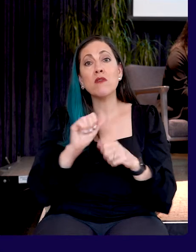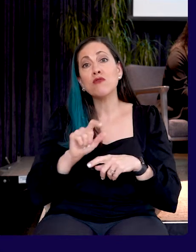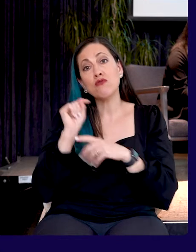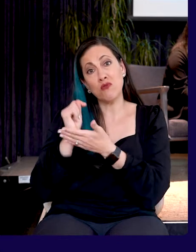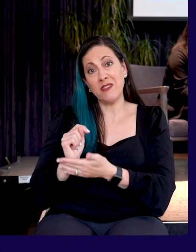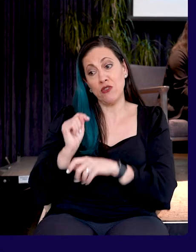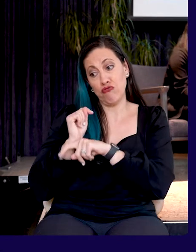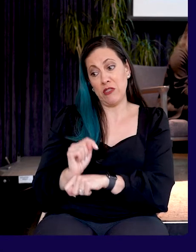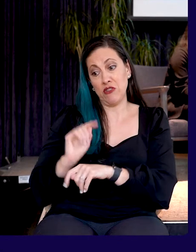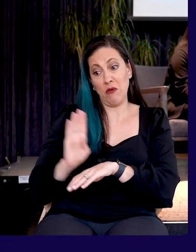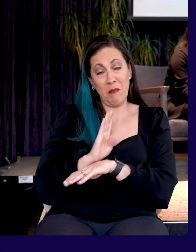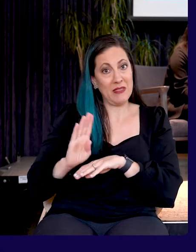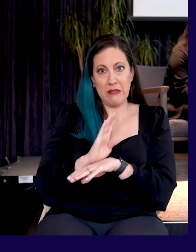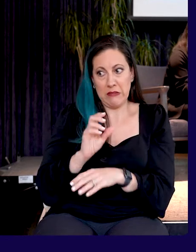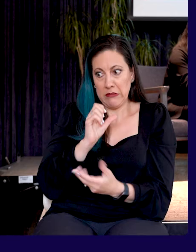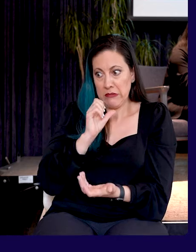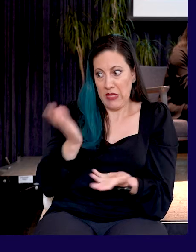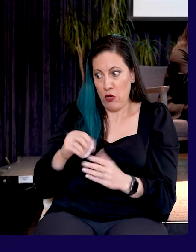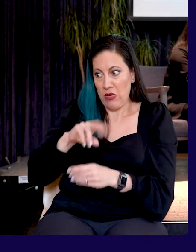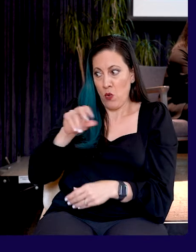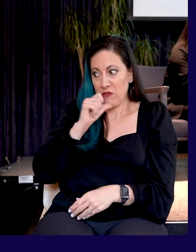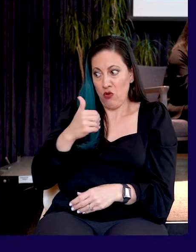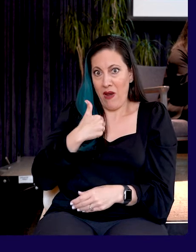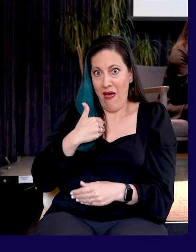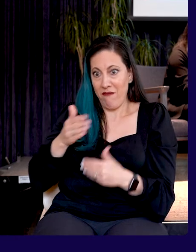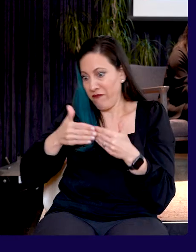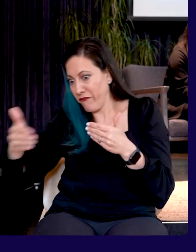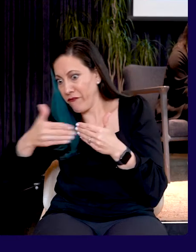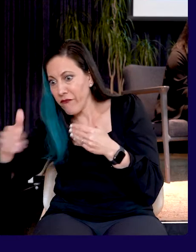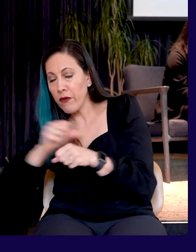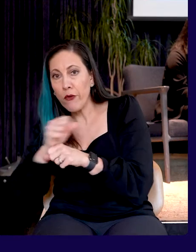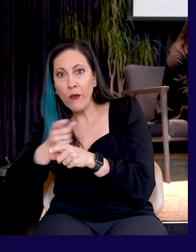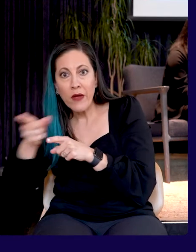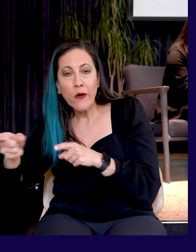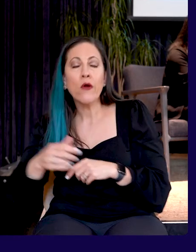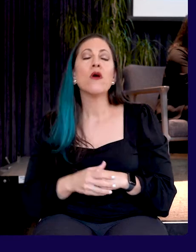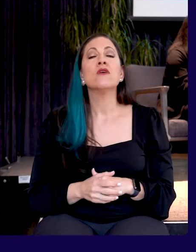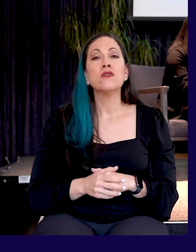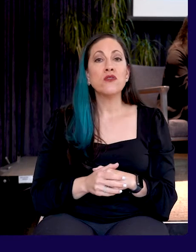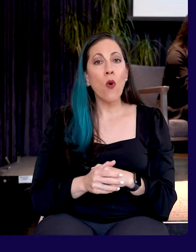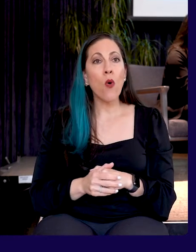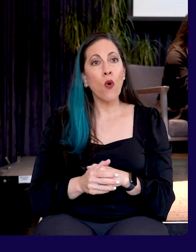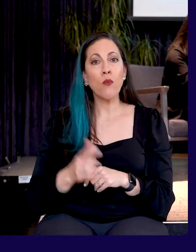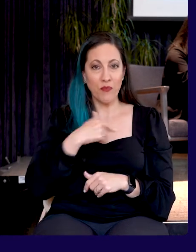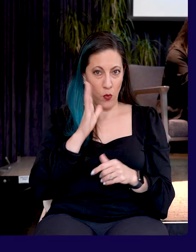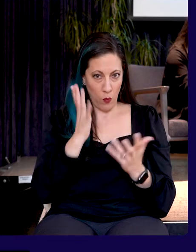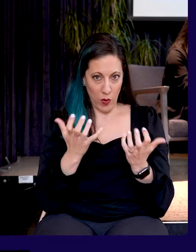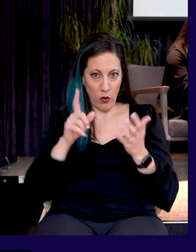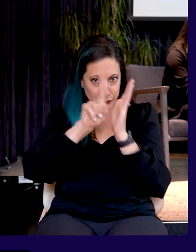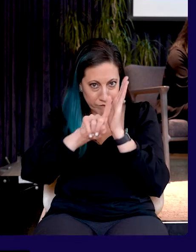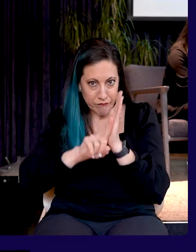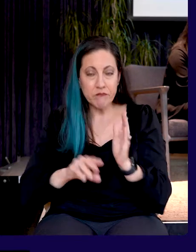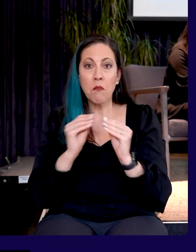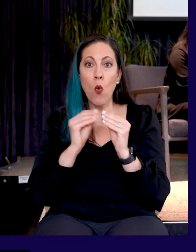left without solid career paths. We heard a little bit about career trajectories in the last panel. So we're going to dive a little deeper. Today,